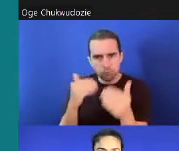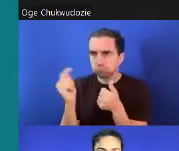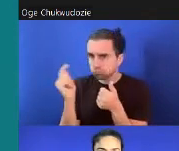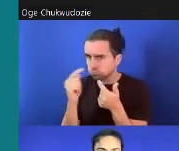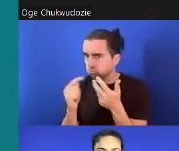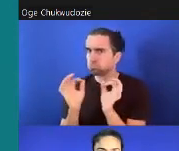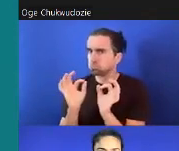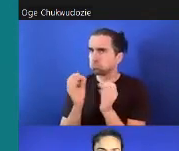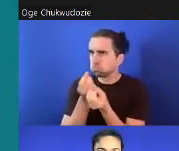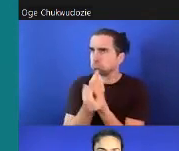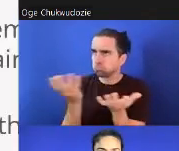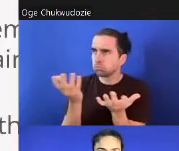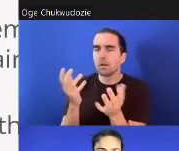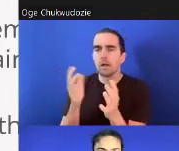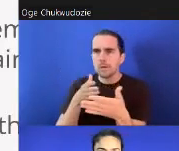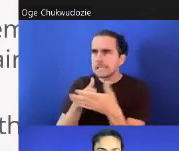Next slide, please.